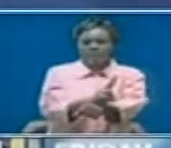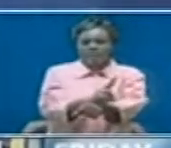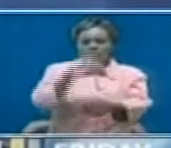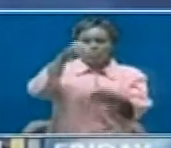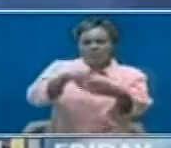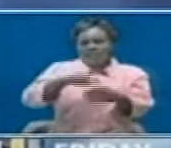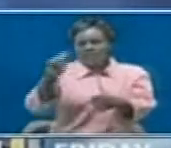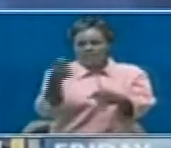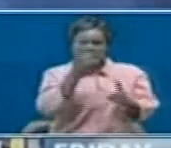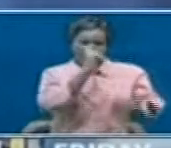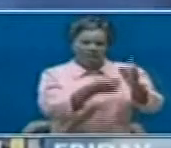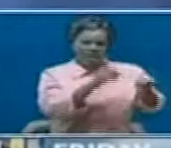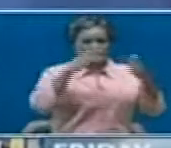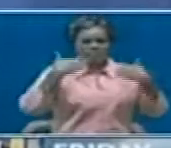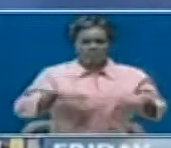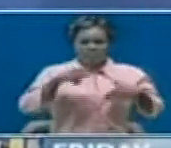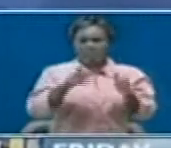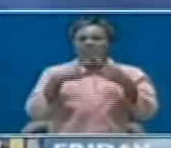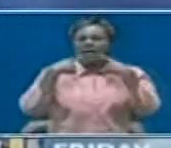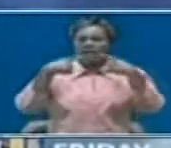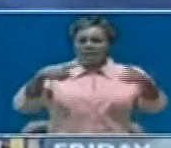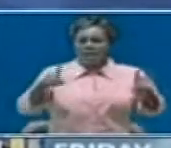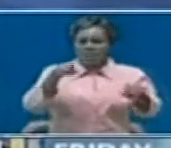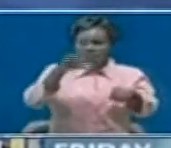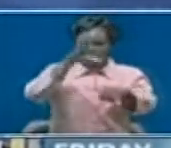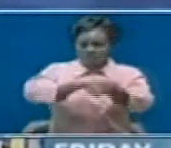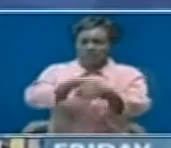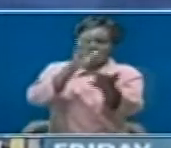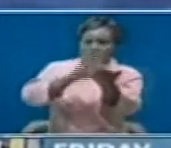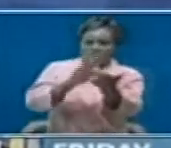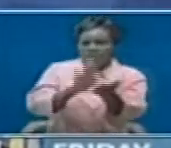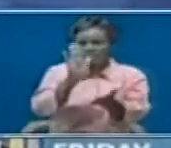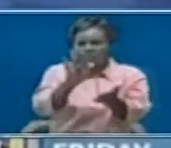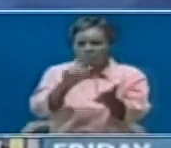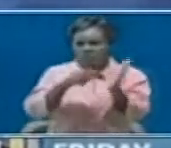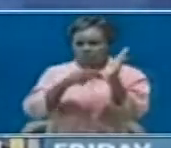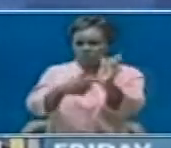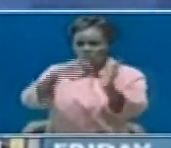among Kenyan athletes. The task force made public its findings and recommendations today.